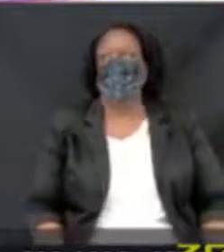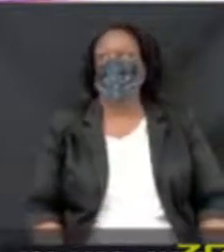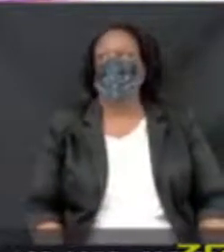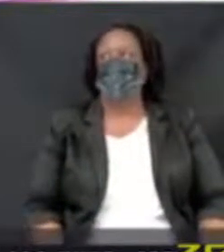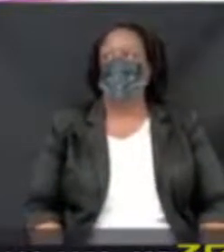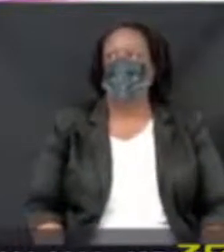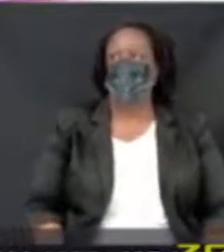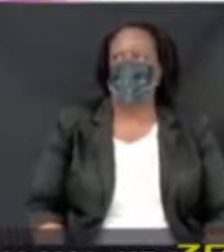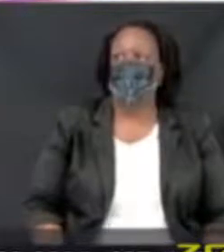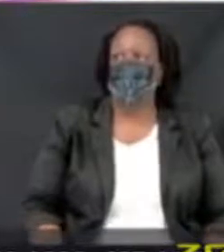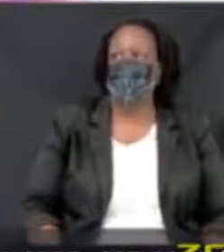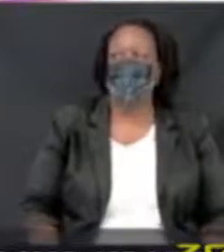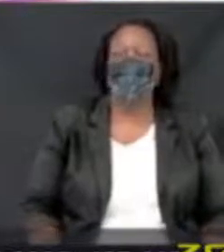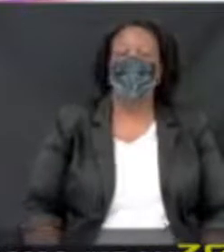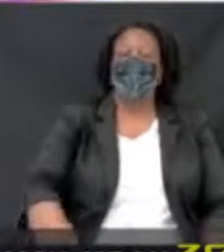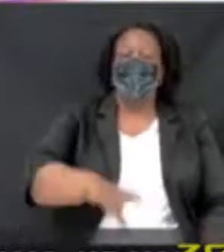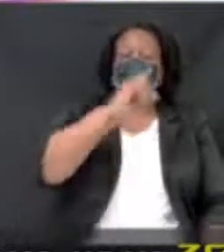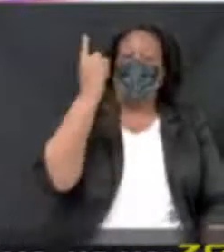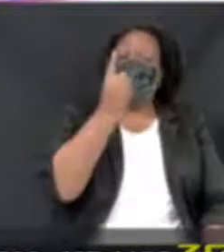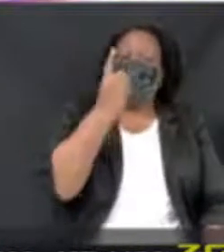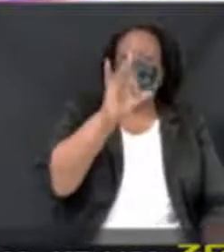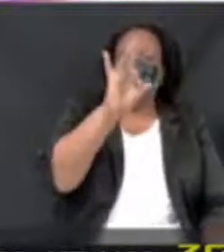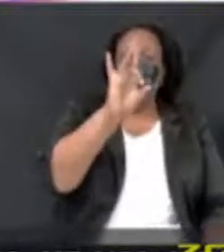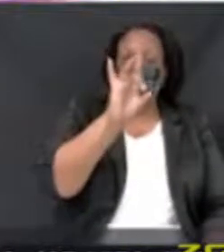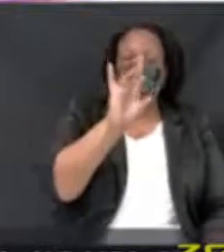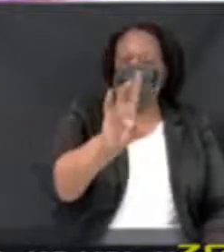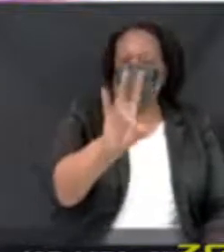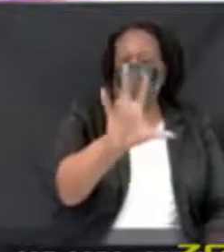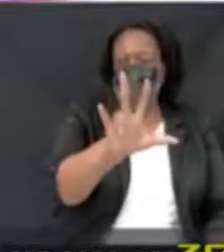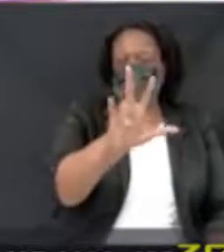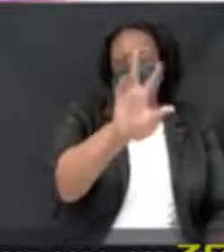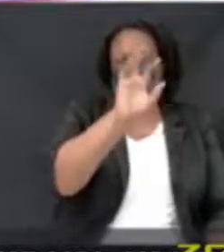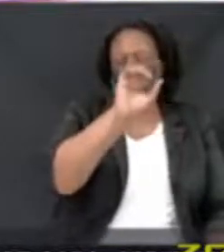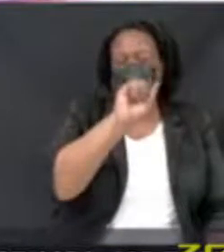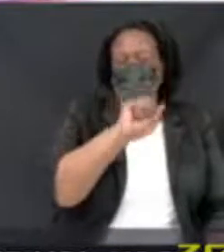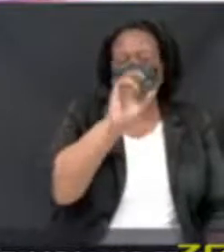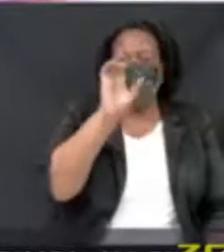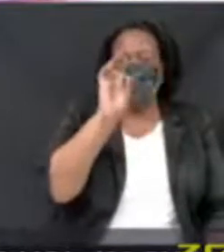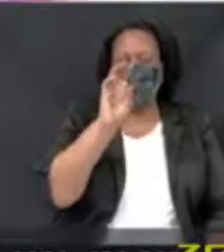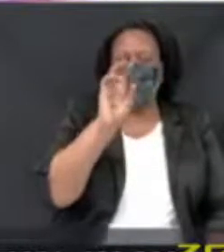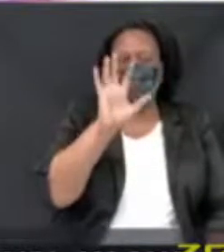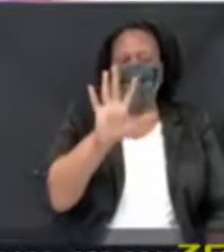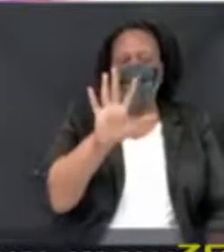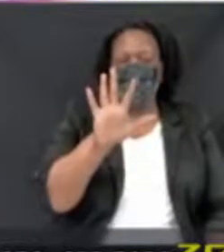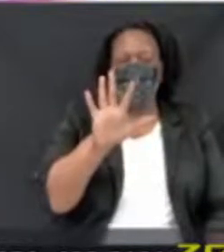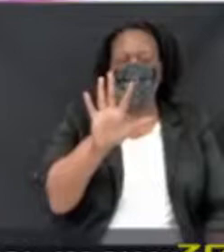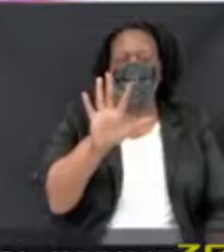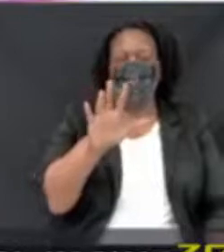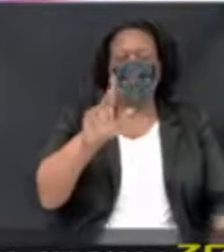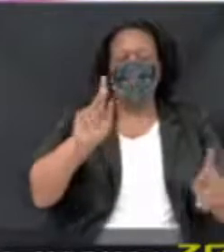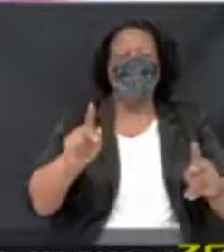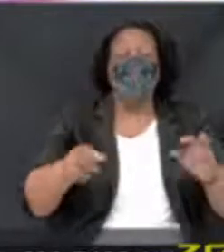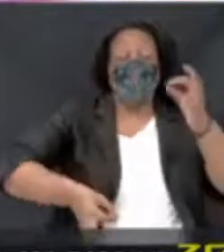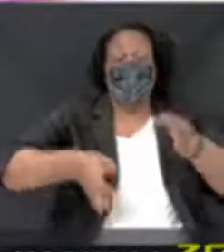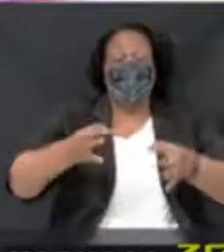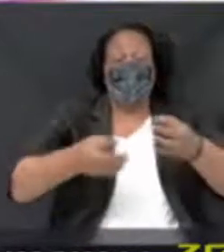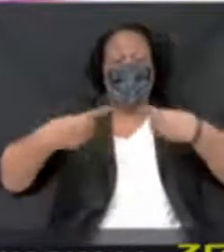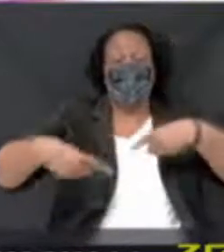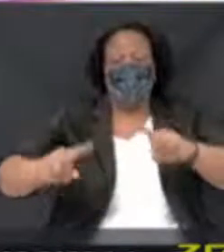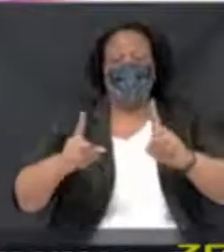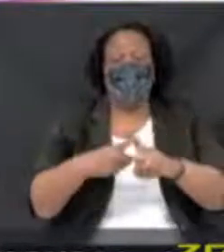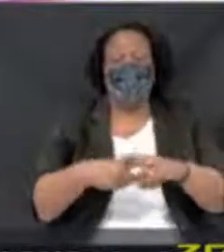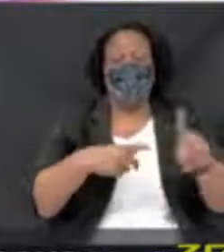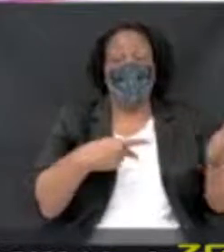capacity in attendance. Persons will be required to present their vaccination cards and an ID upon